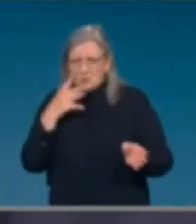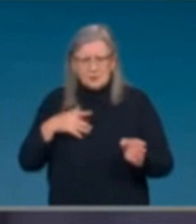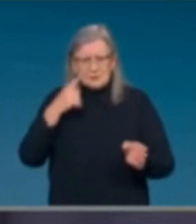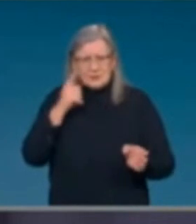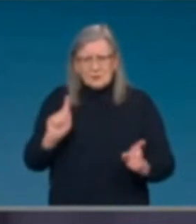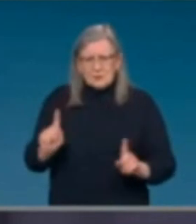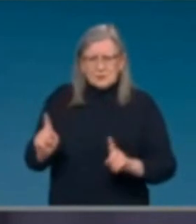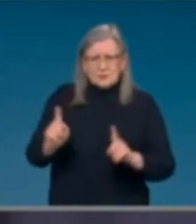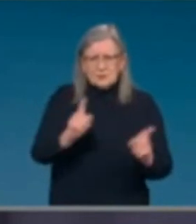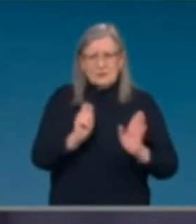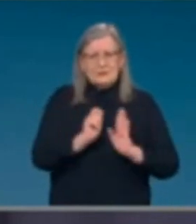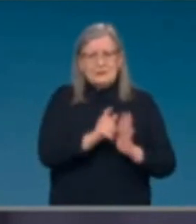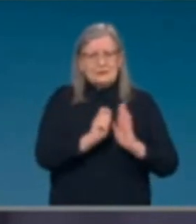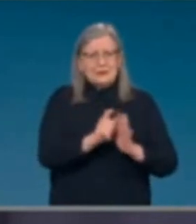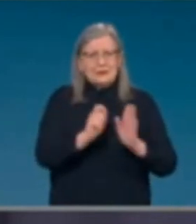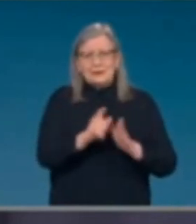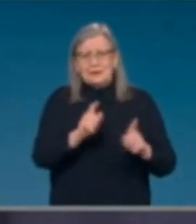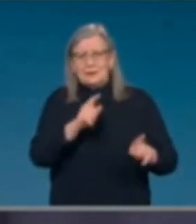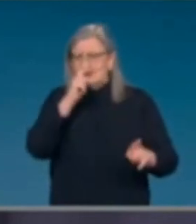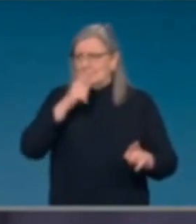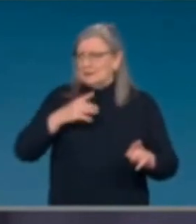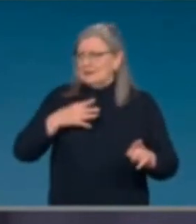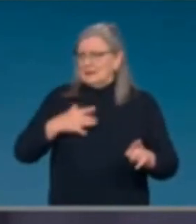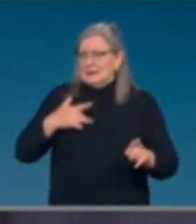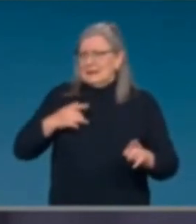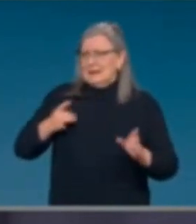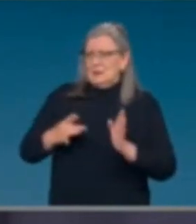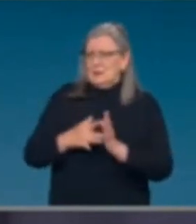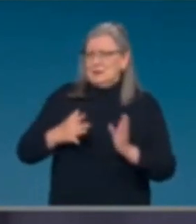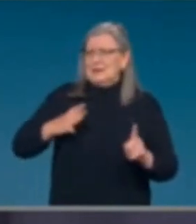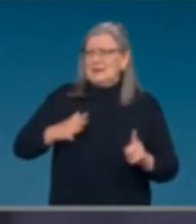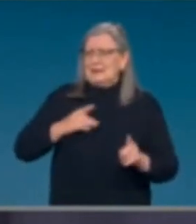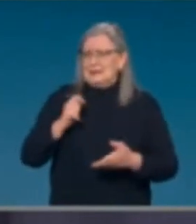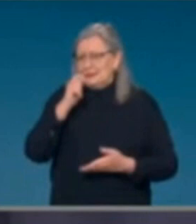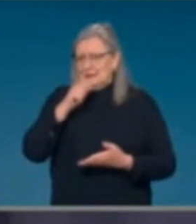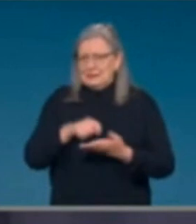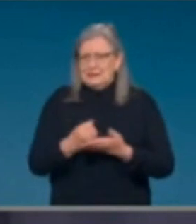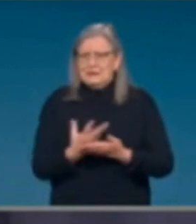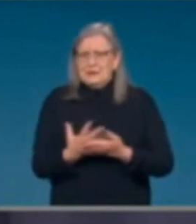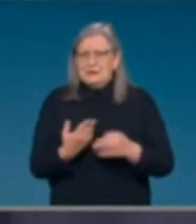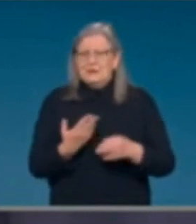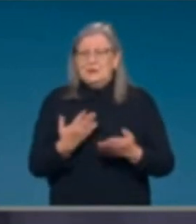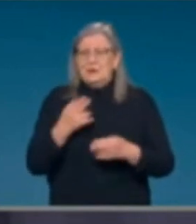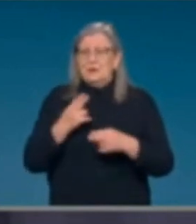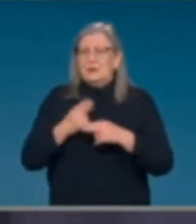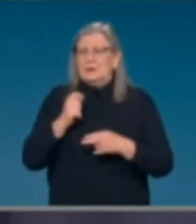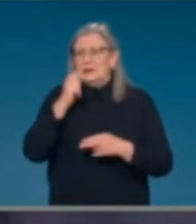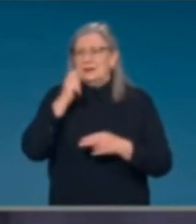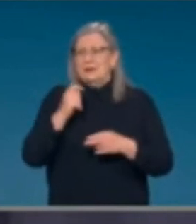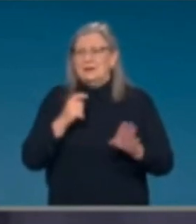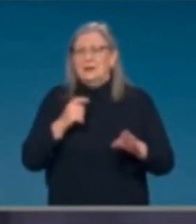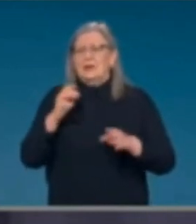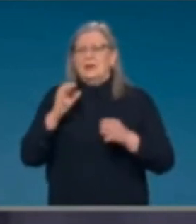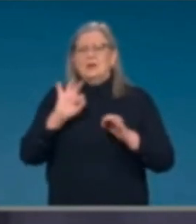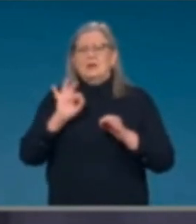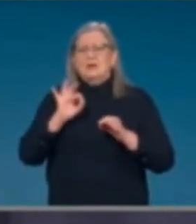critical needs, we've been able to provide them. It's not a replacement for the PCR, as John has been at pains to